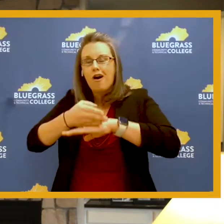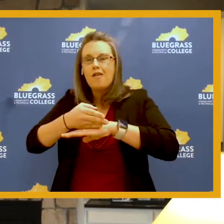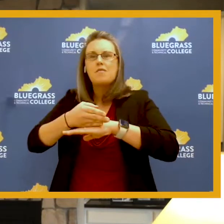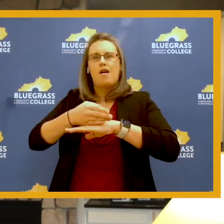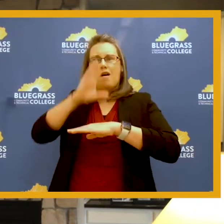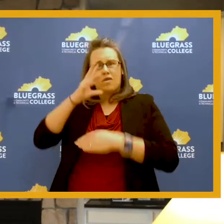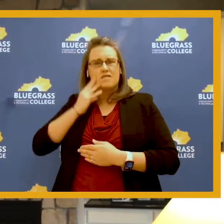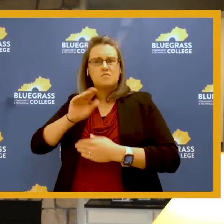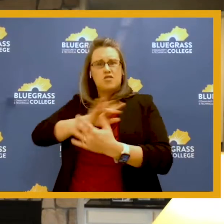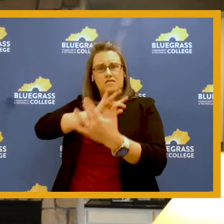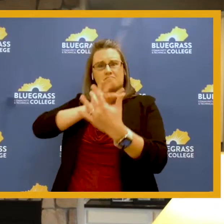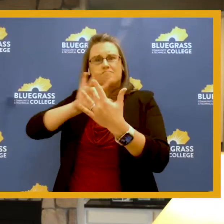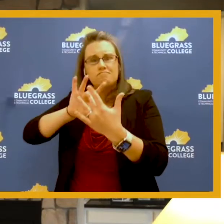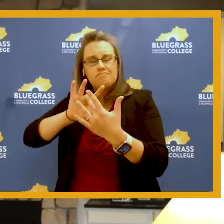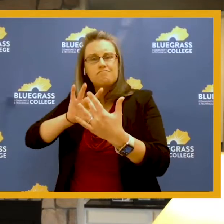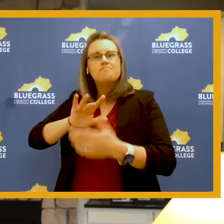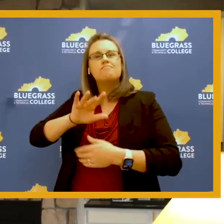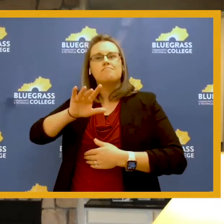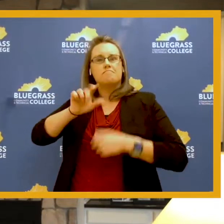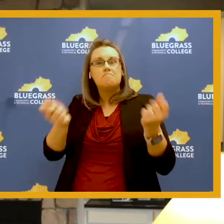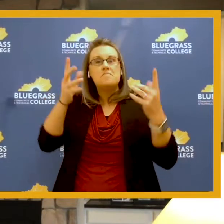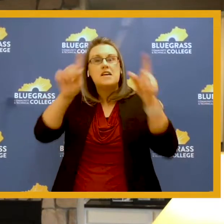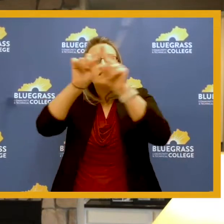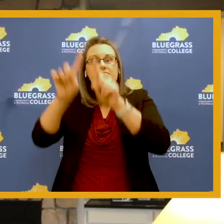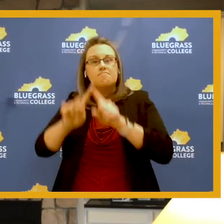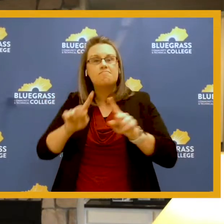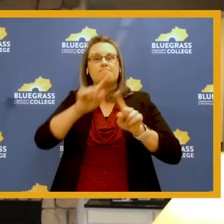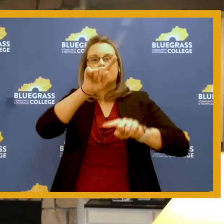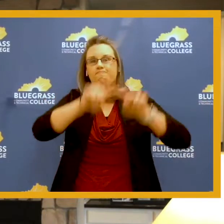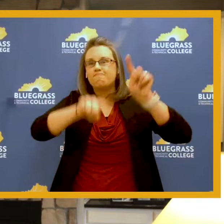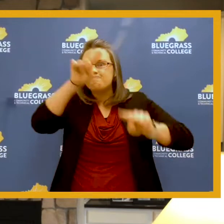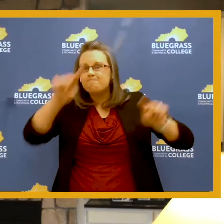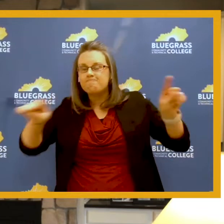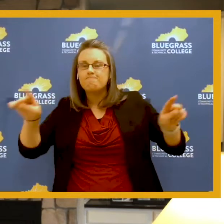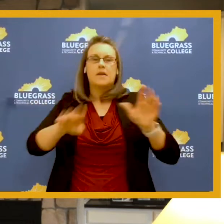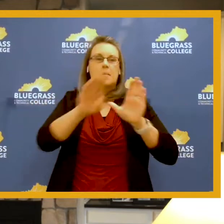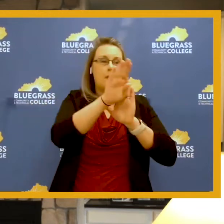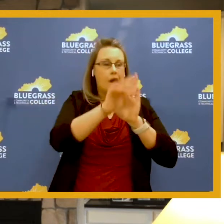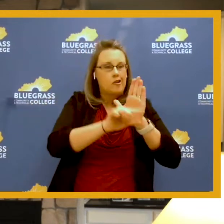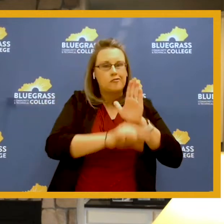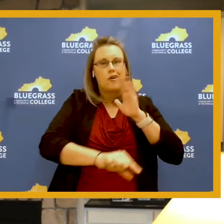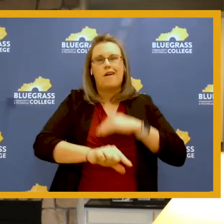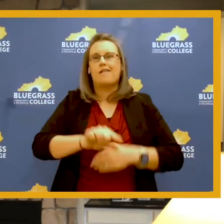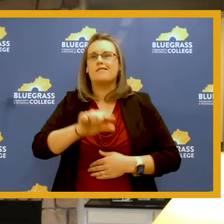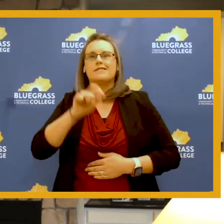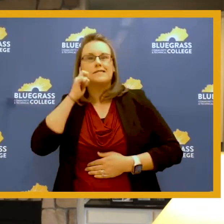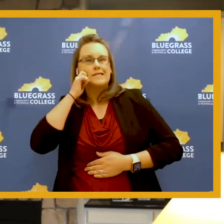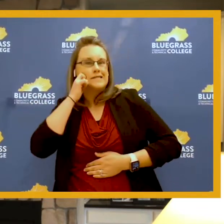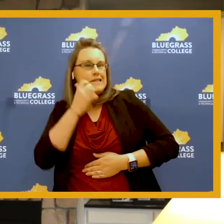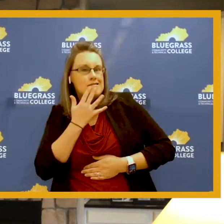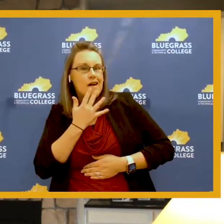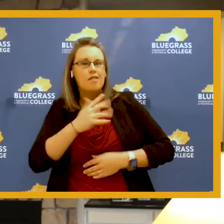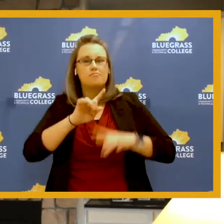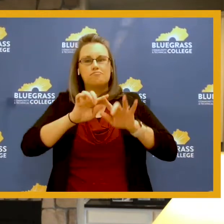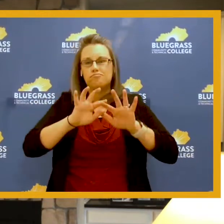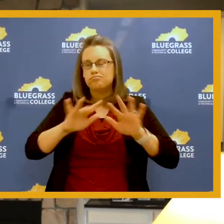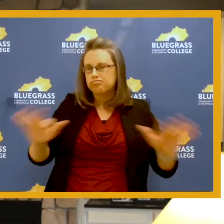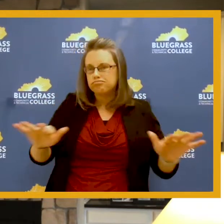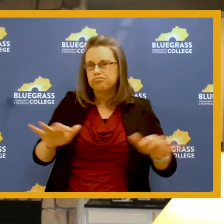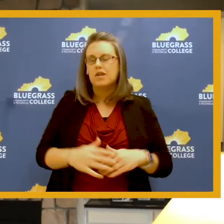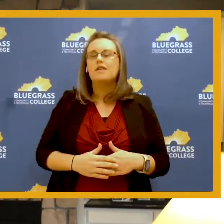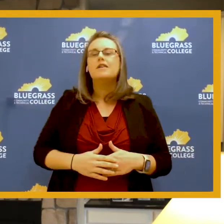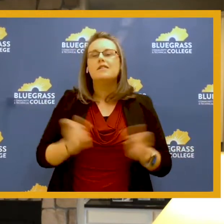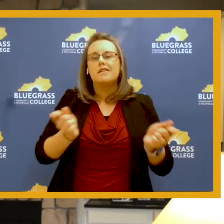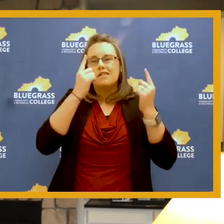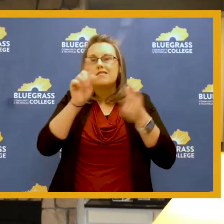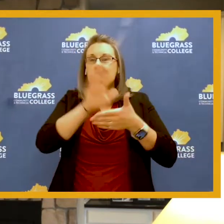ethnicities, genders, religions, and sexual orientations. So the appreciation that you have of diversity that